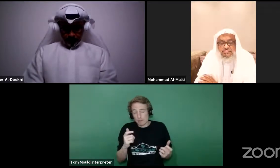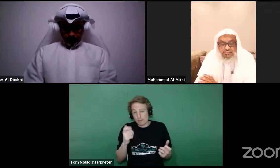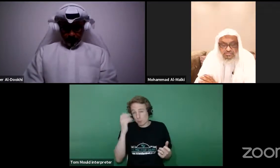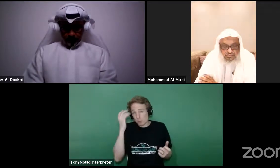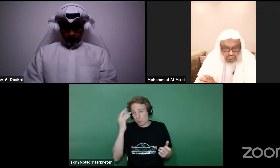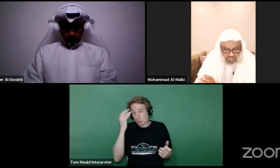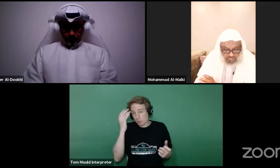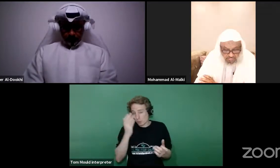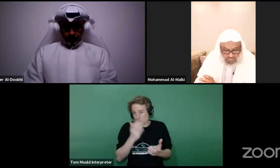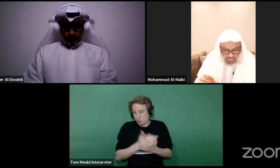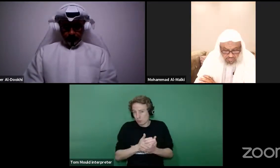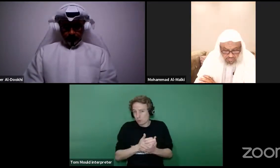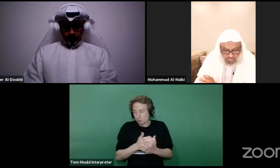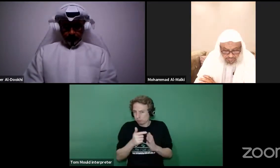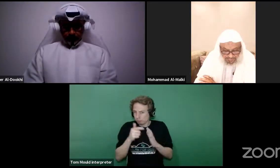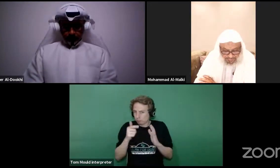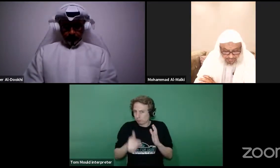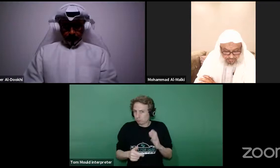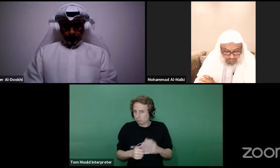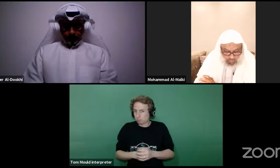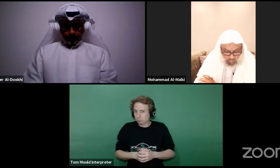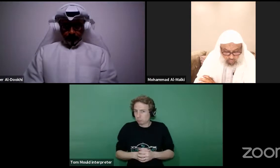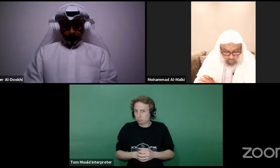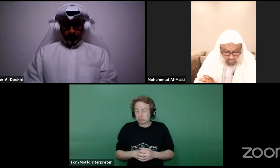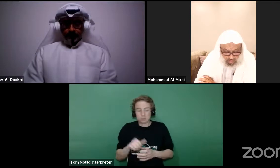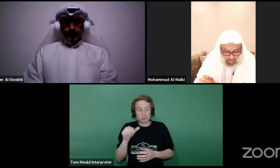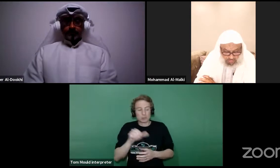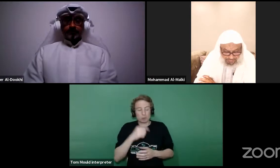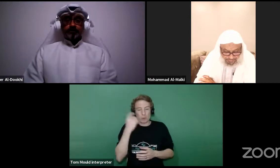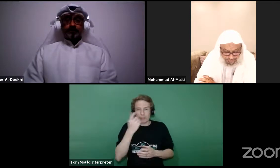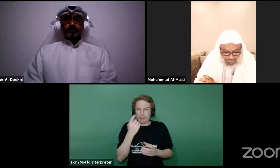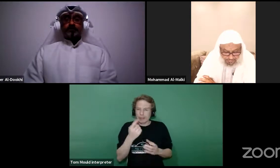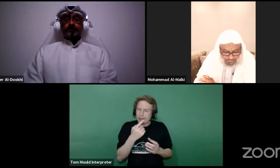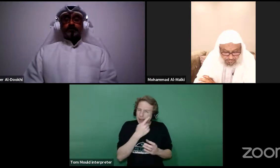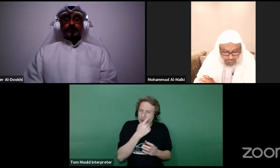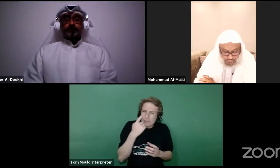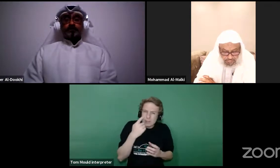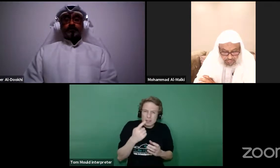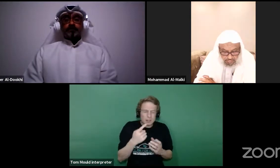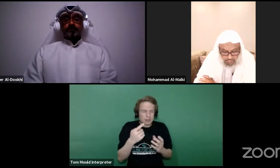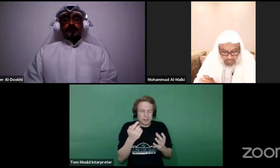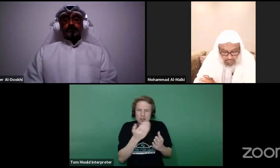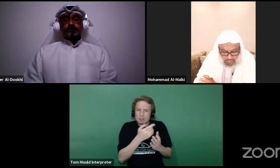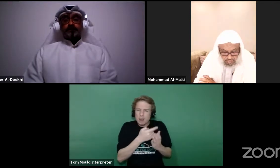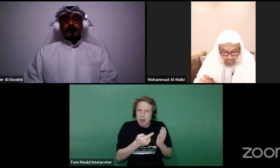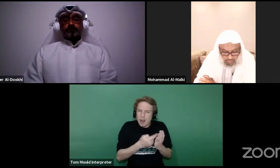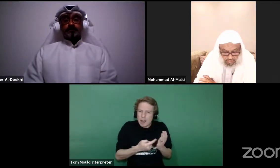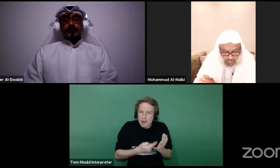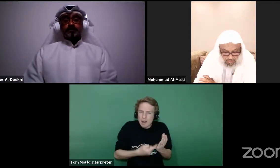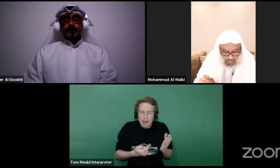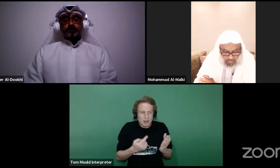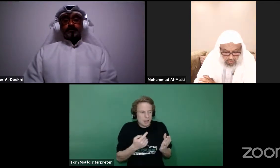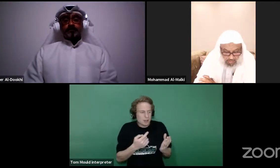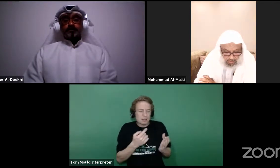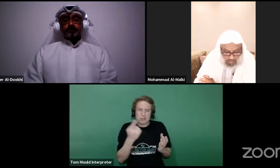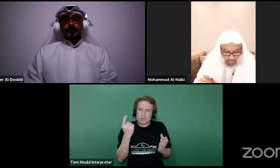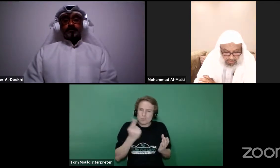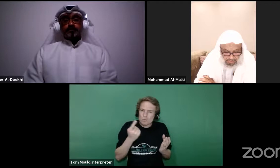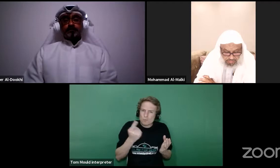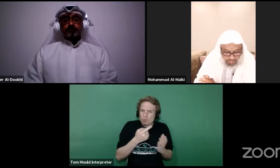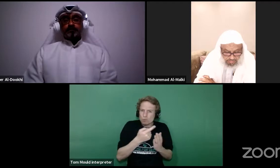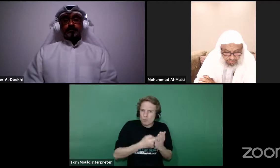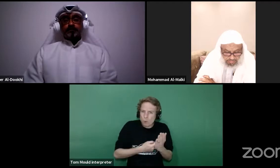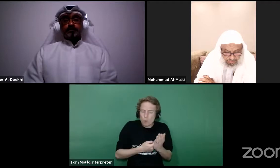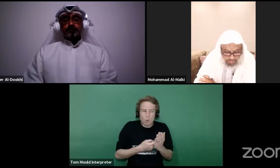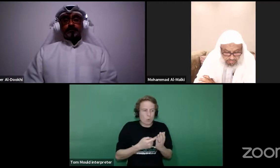the evidences that are contained in there, the rulings that are contained within there, and the stories and the news that's contained in